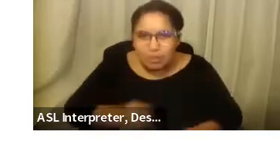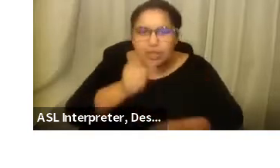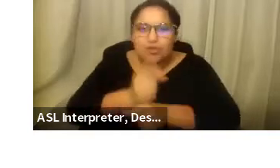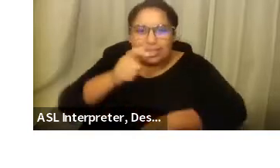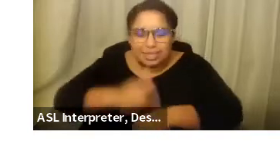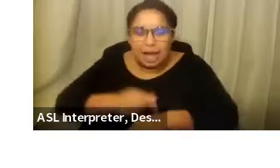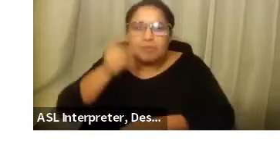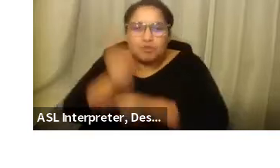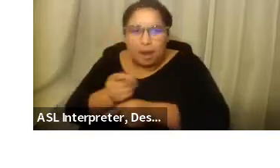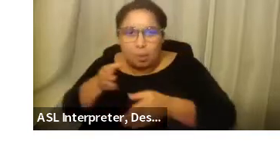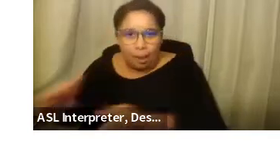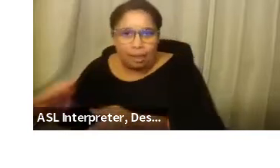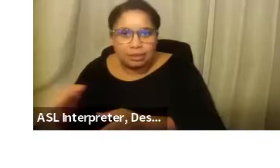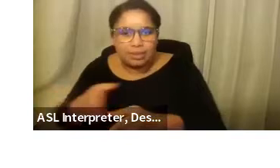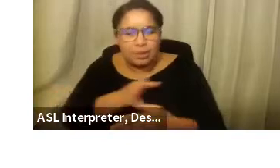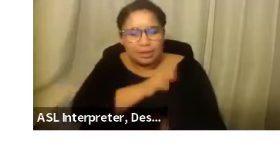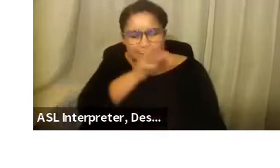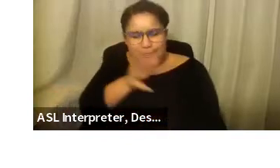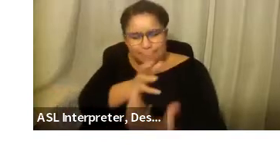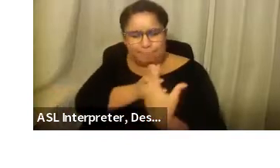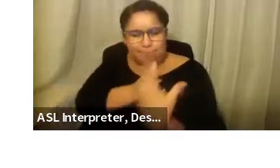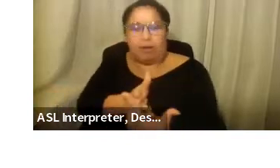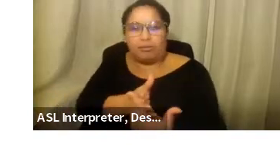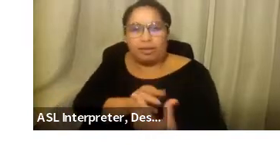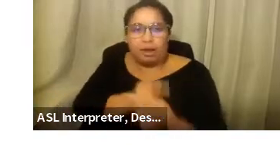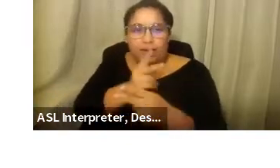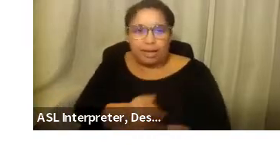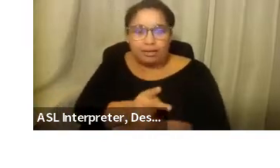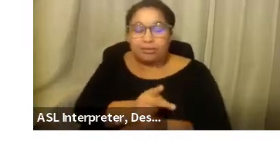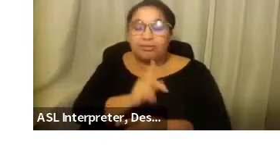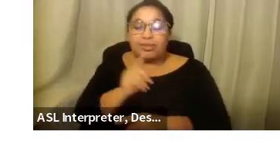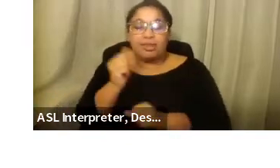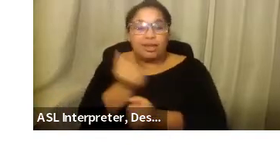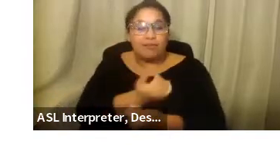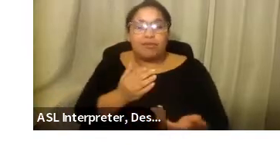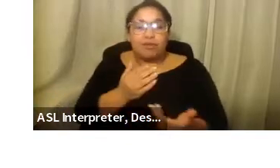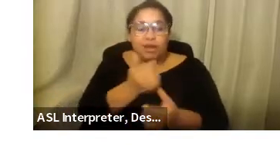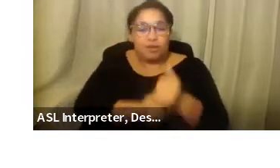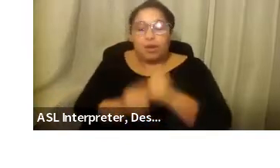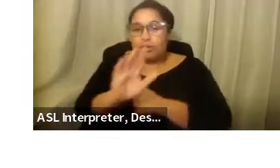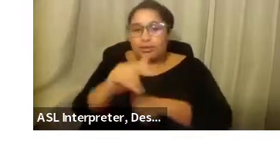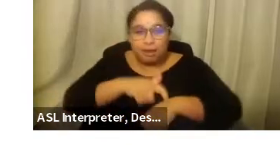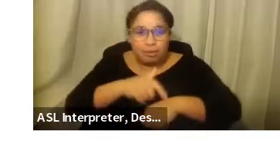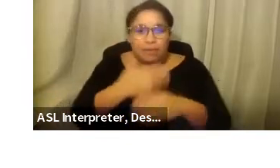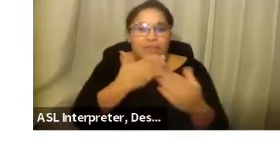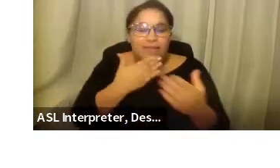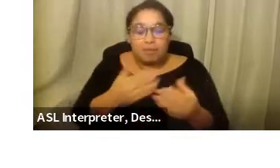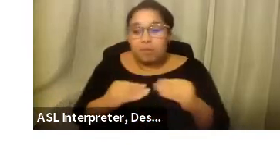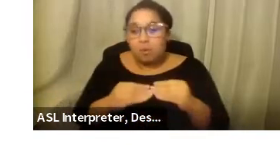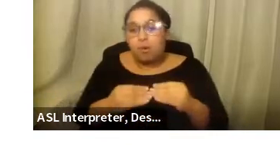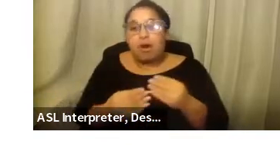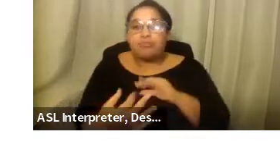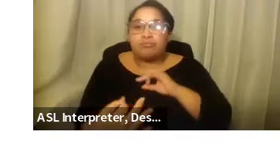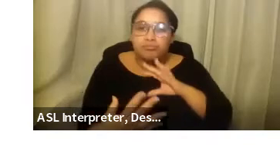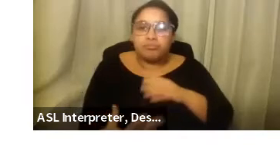And I really just am grateful for everybody's time on this. So please, more input, comments, questions, please